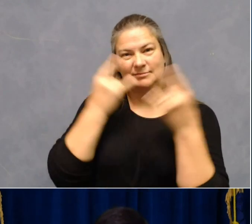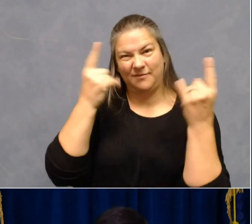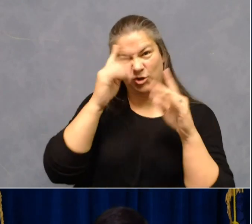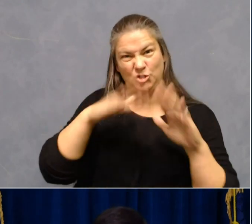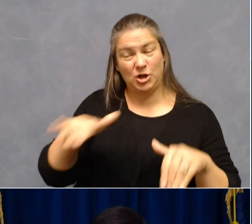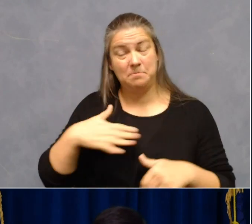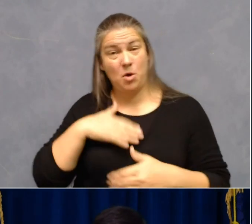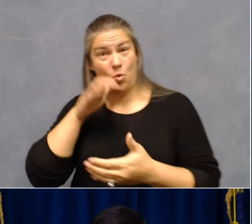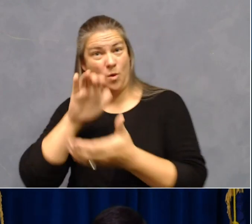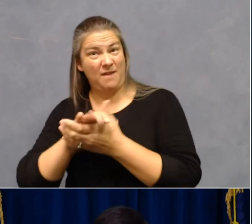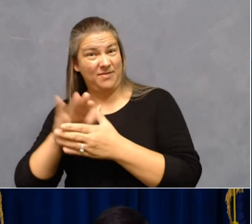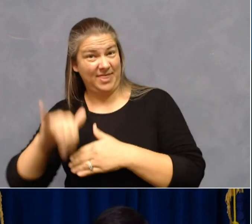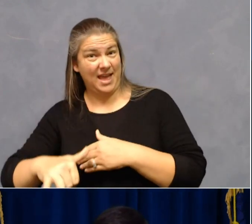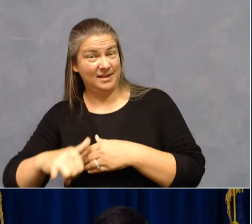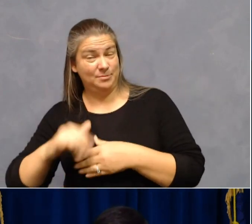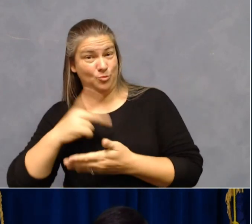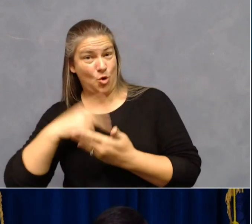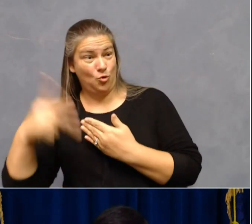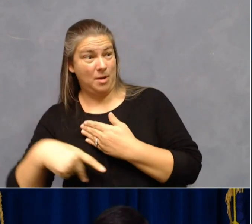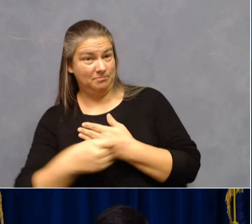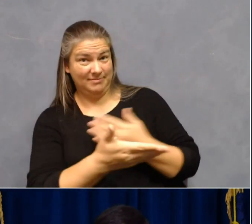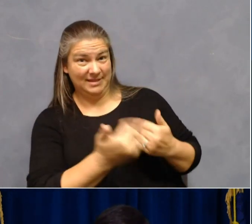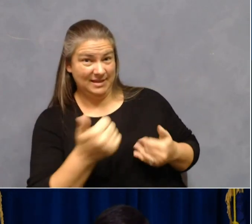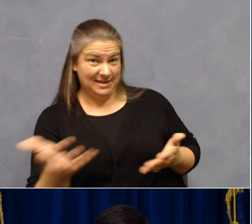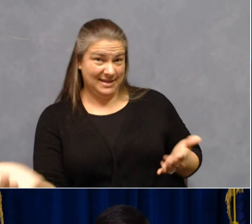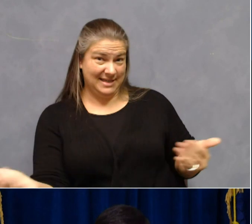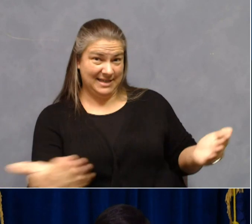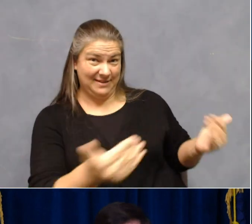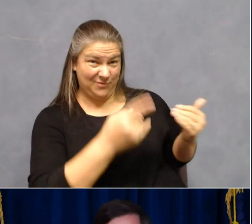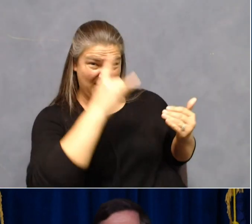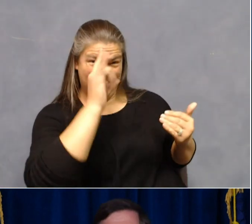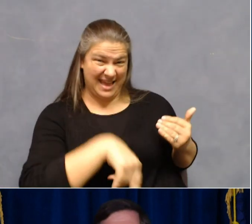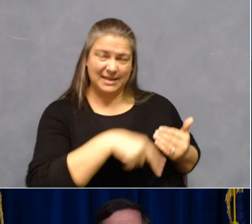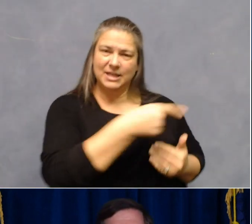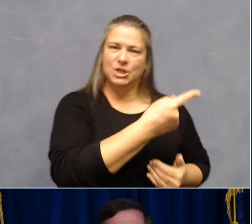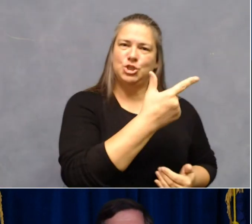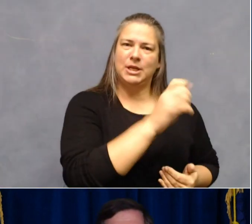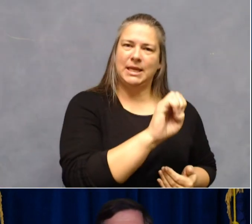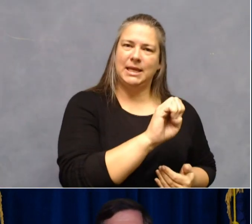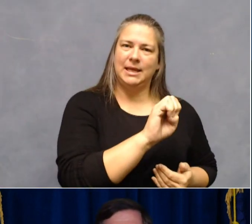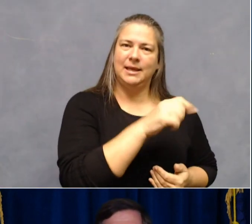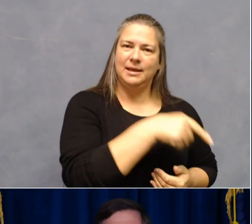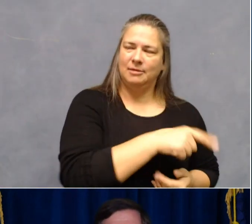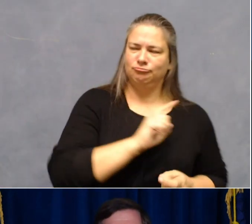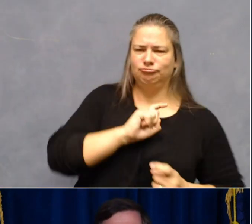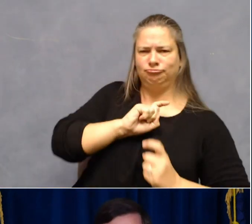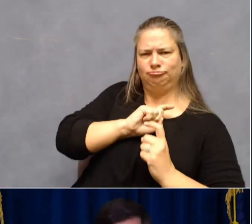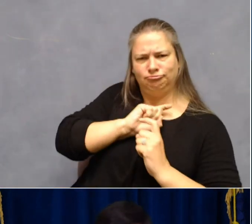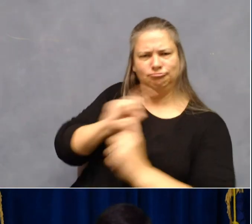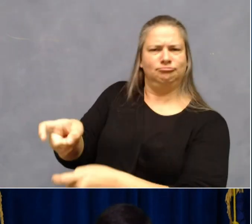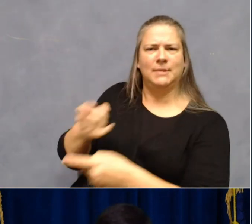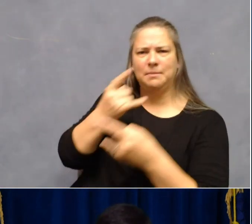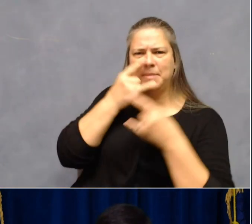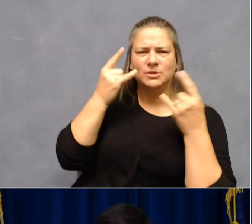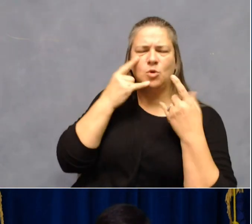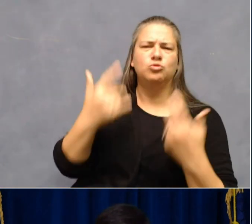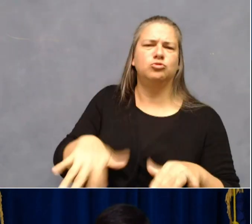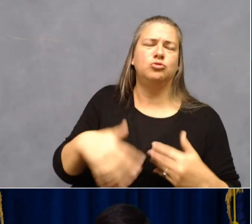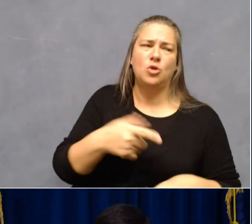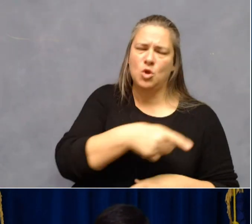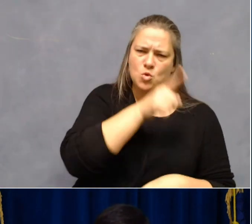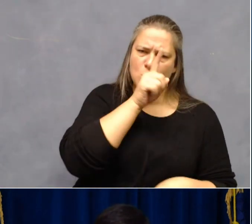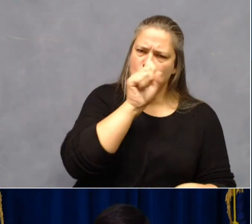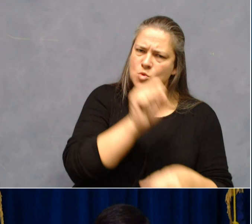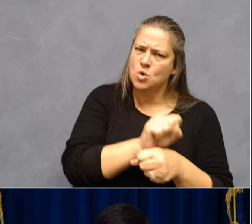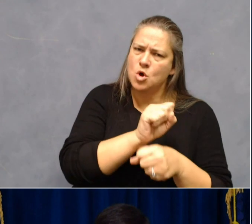is obviously GE Appliances, which is a hire company, which has worked really hard, I know, on safety, worked really hard with